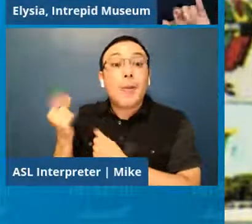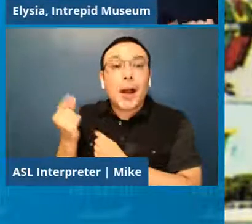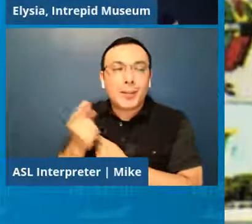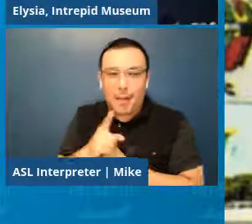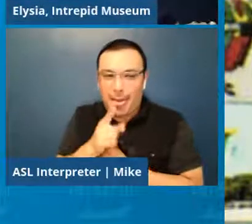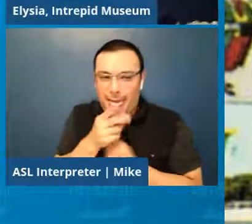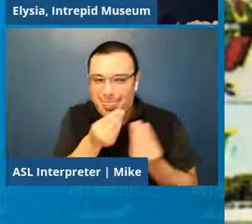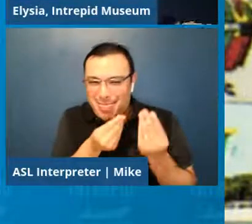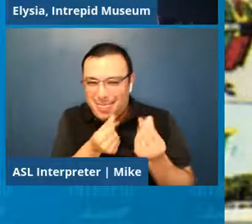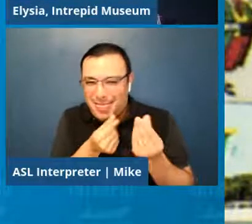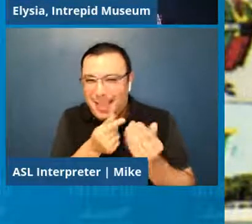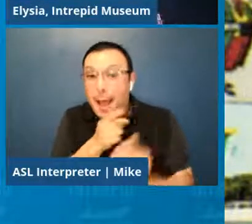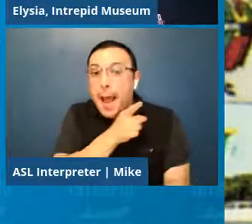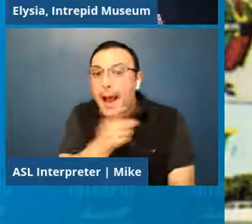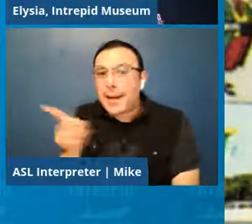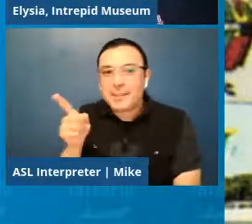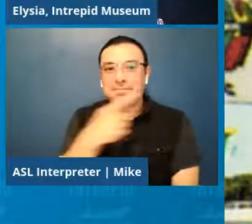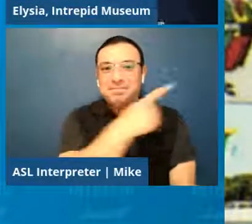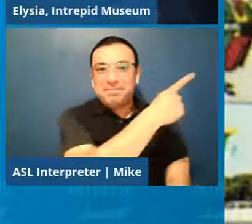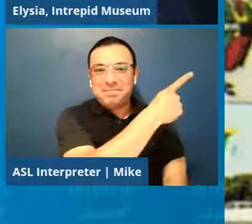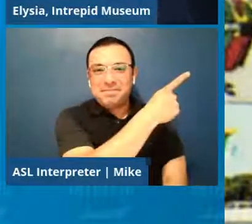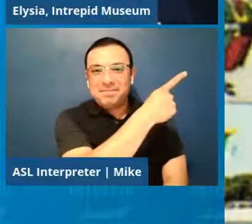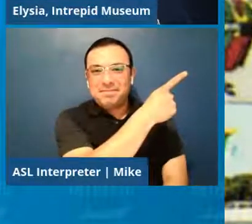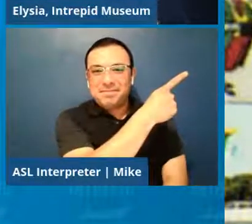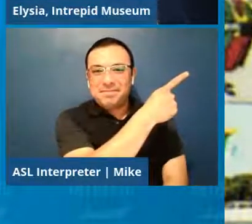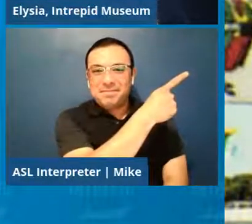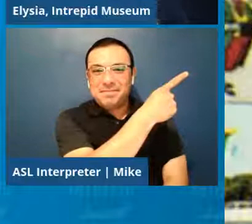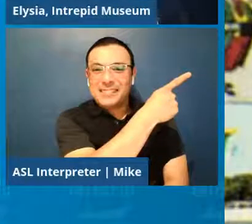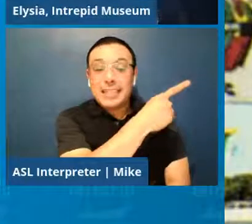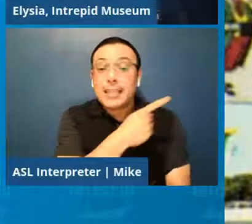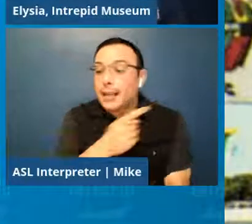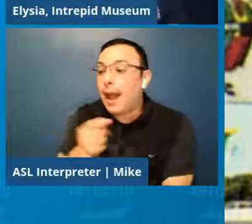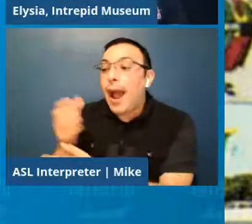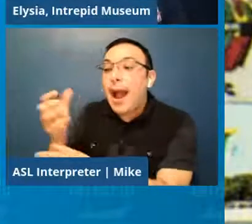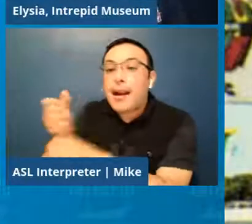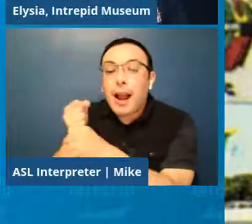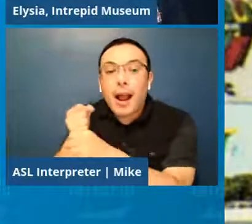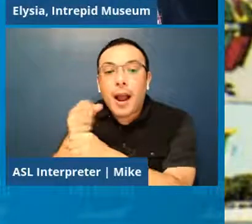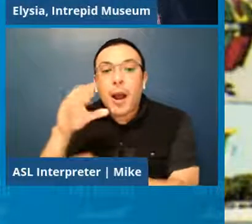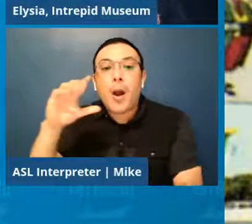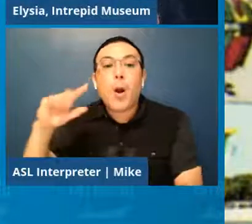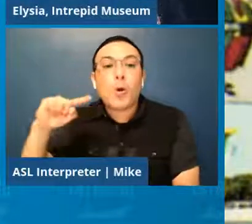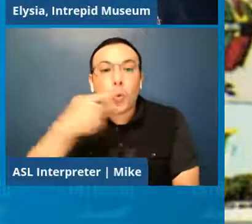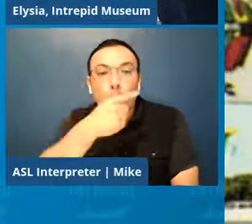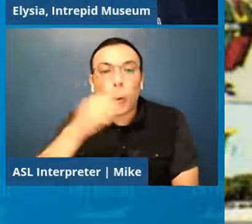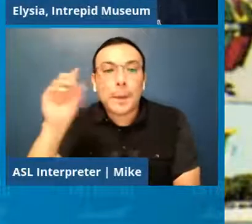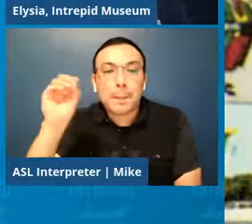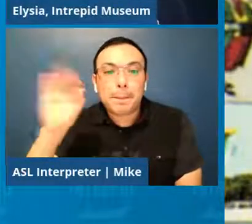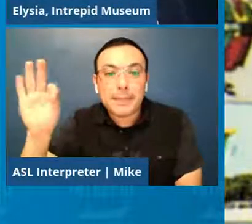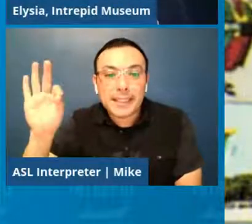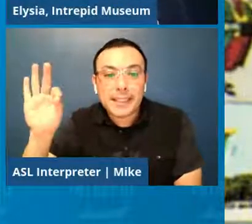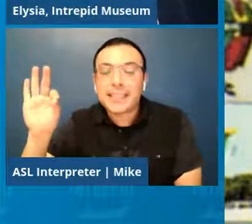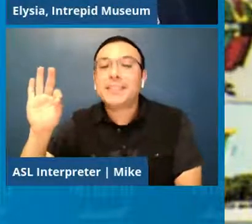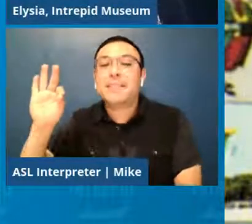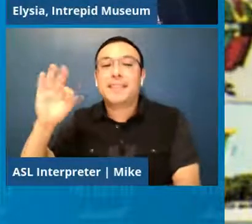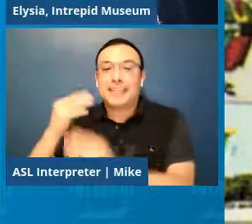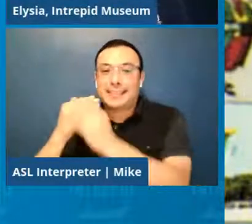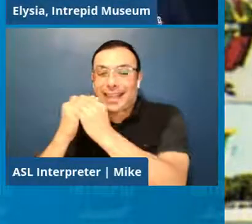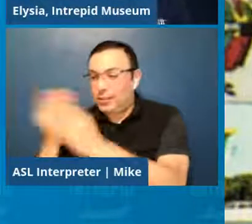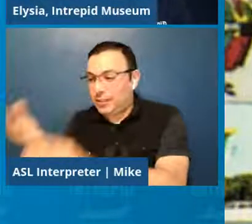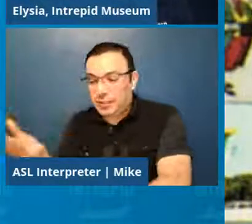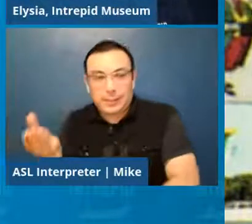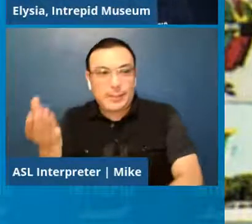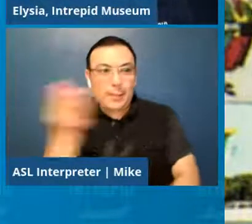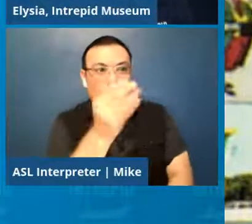next to Cape Kennedy. He picked up a corned beef sandwich, and right before the launch, he gave it to John Young as a joke.